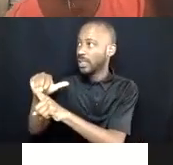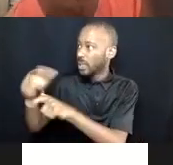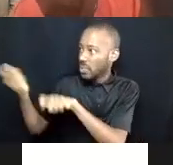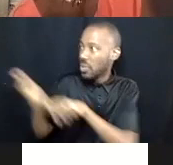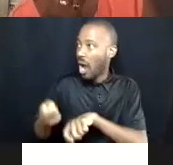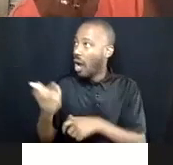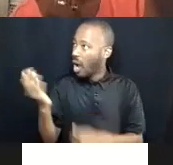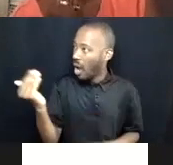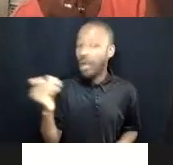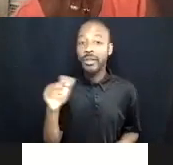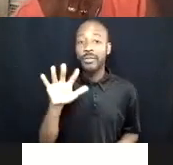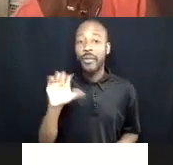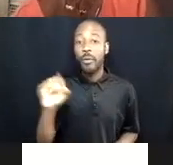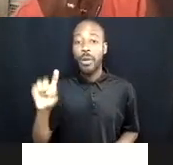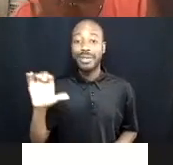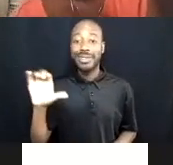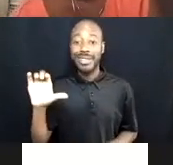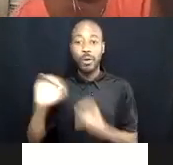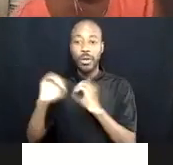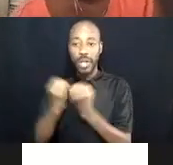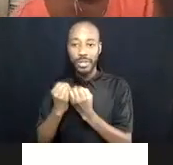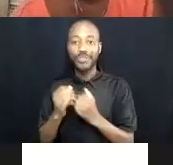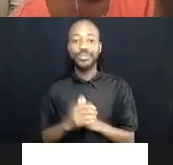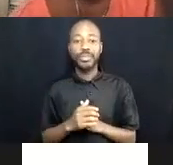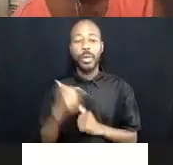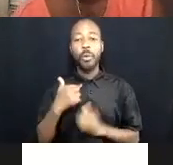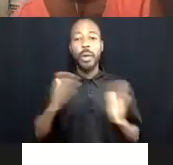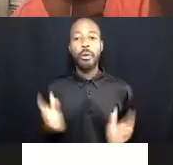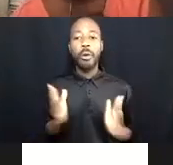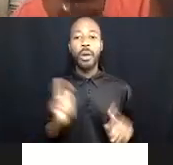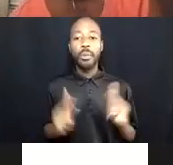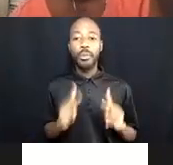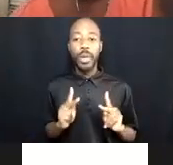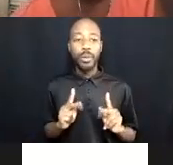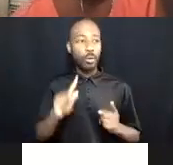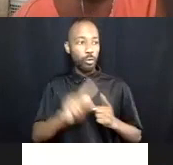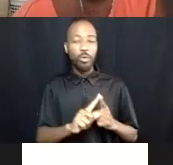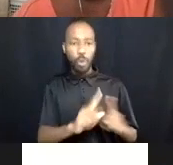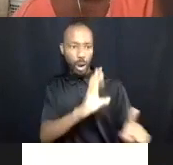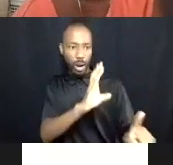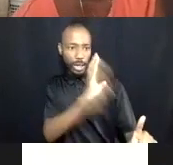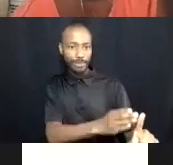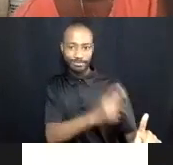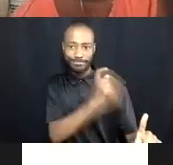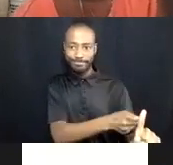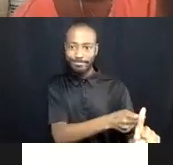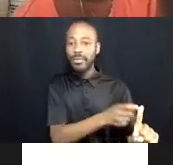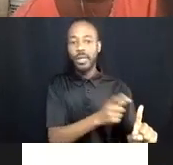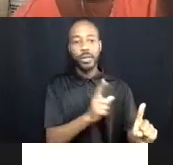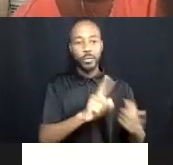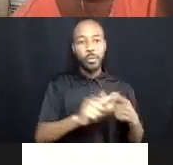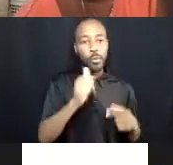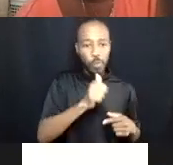organizations. We encourage folks to give directly to the girls because we run out of money all the time to give to them.